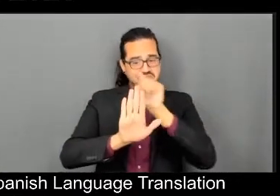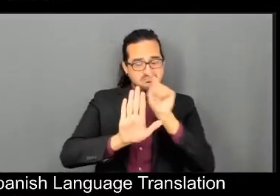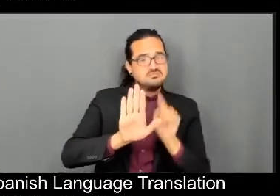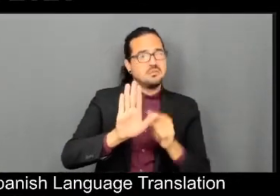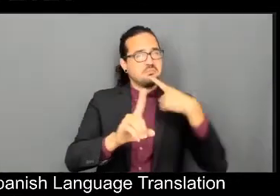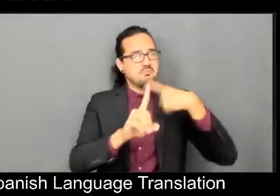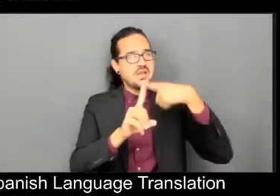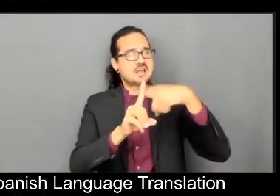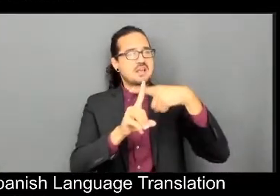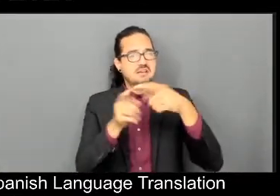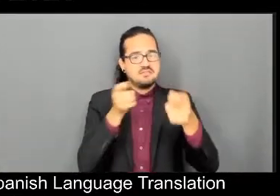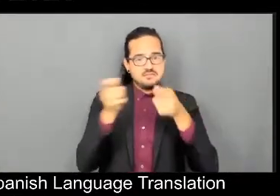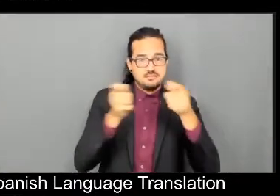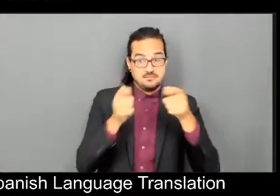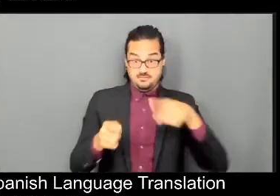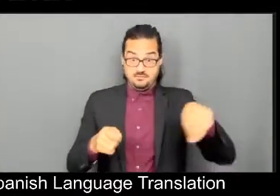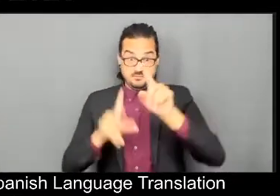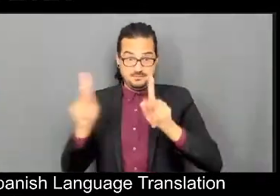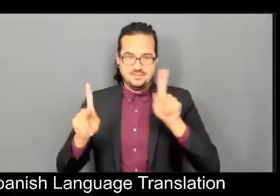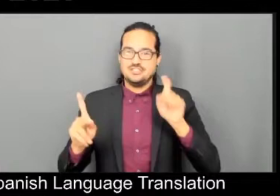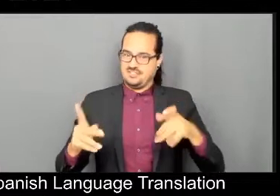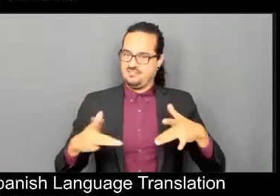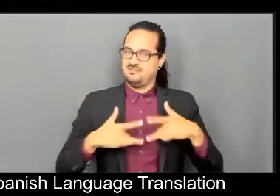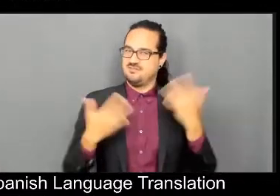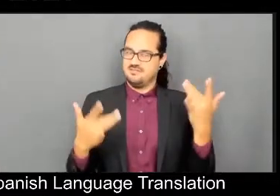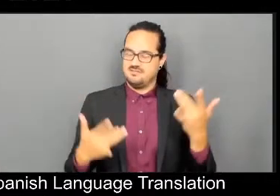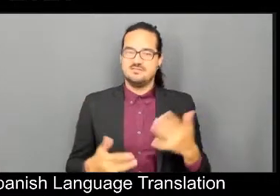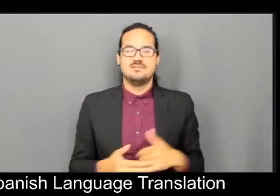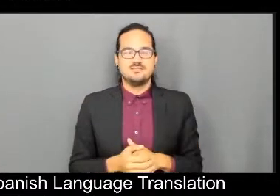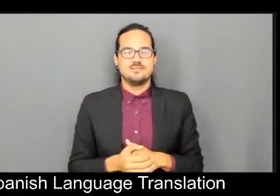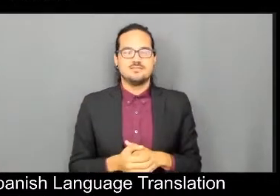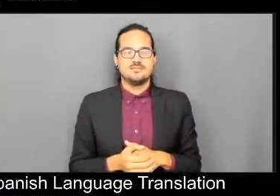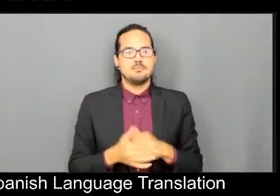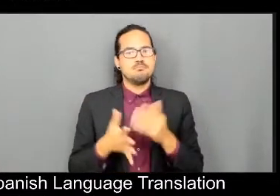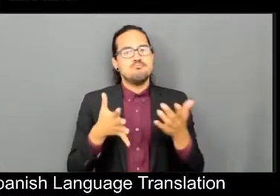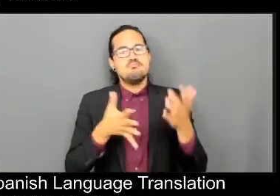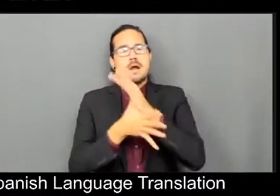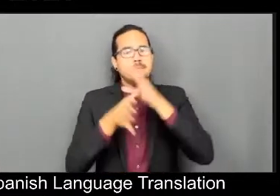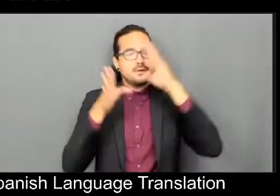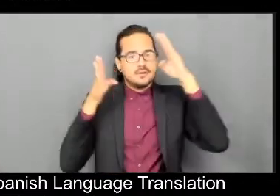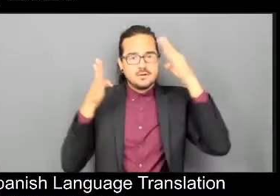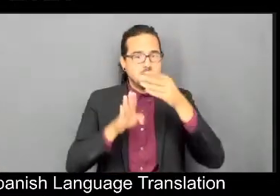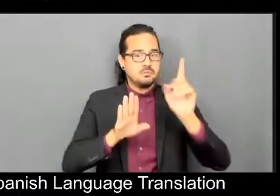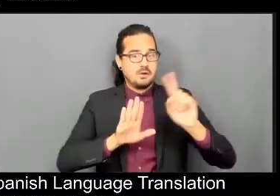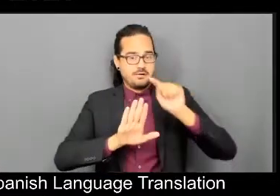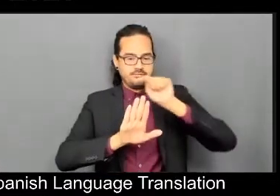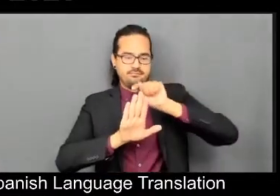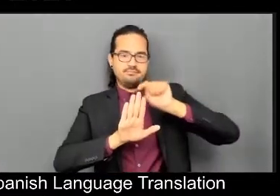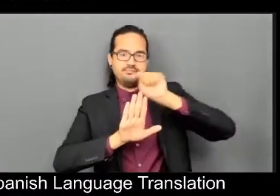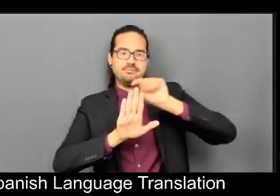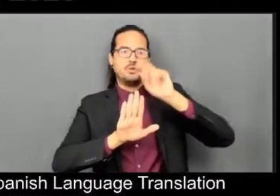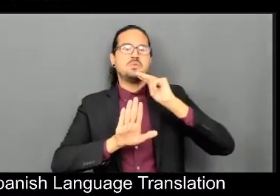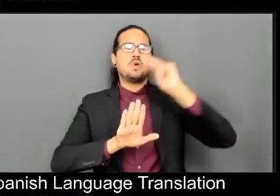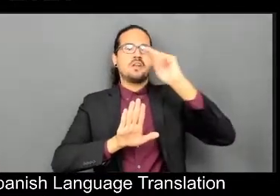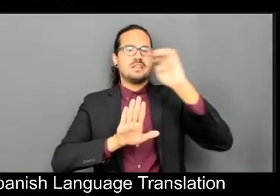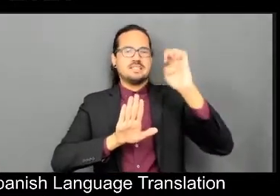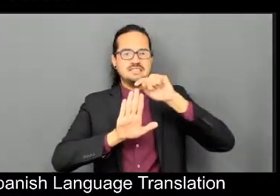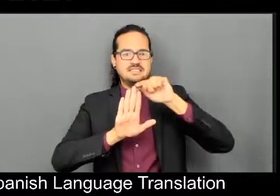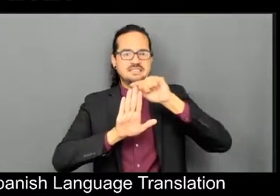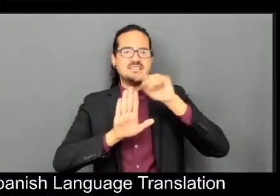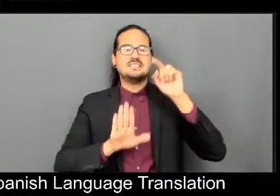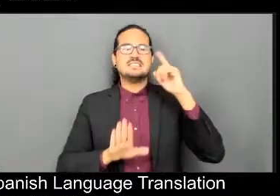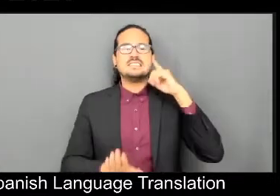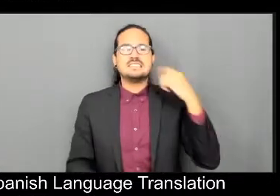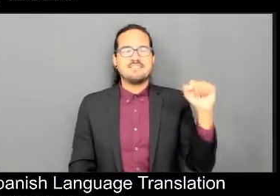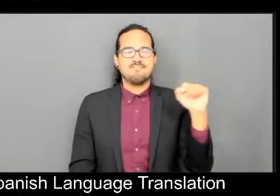priority remains in this area on the northeast corner around that Silver Hills. That's where our focus is. We're going to make sure that's safe so we can try